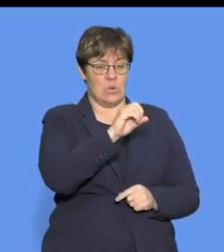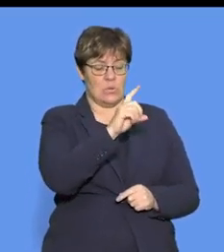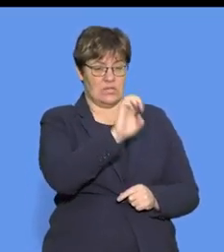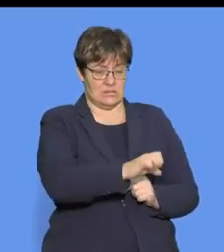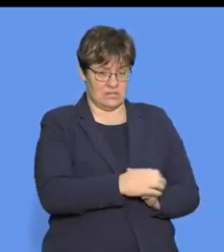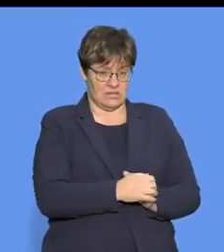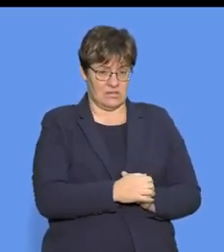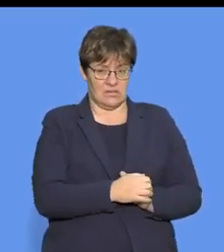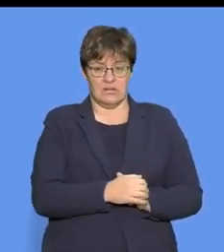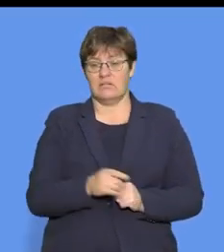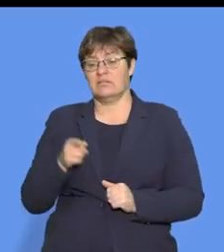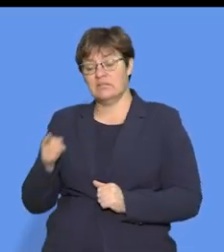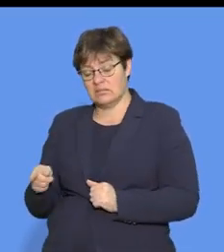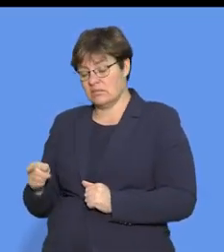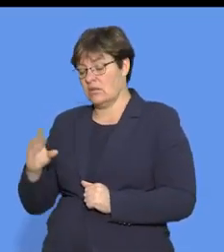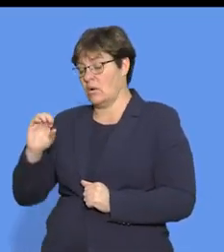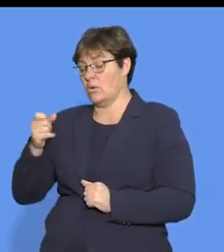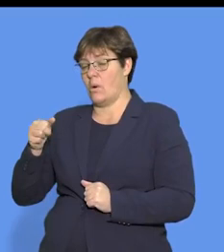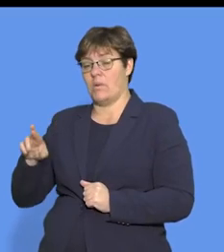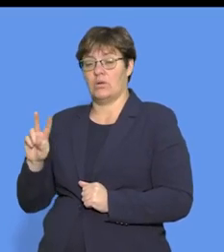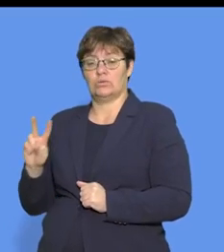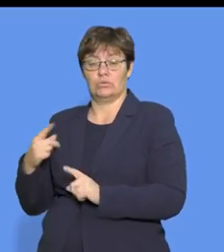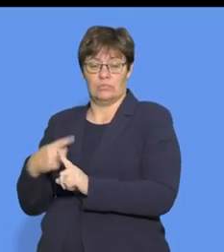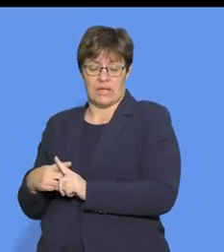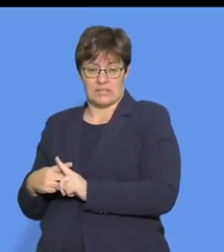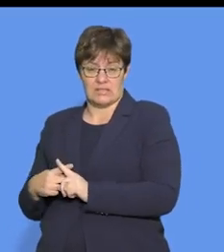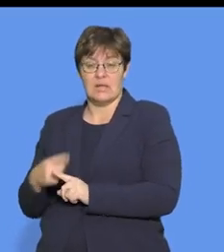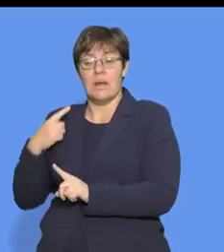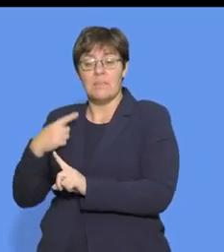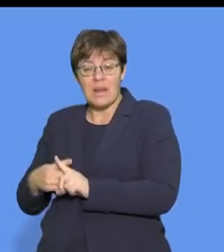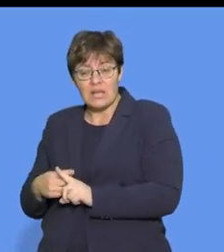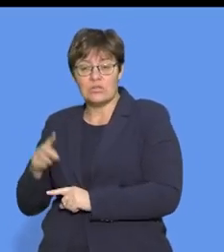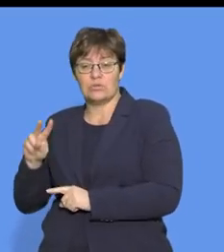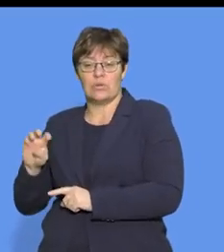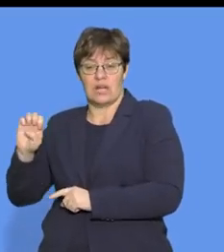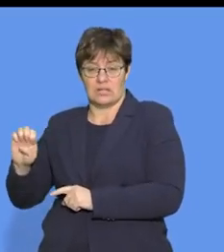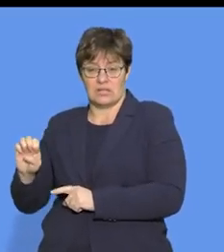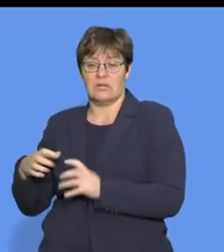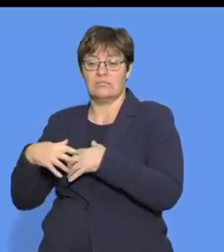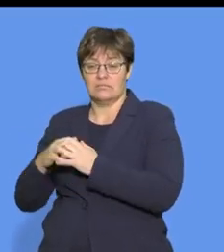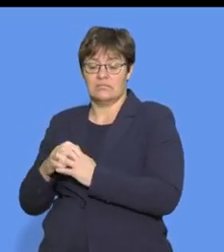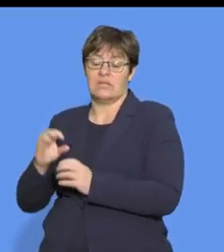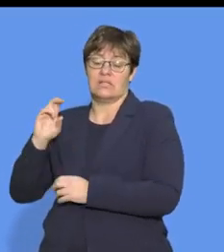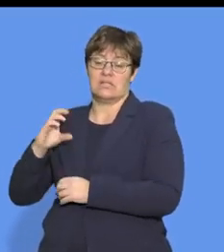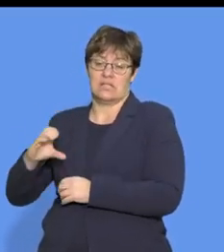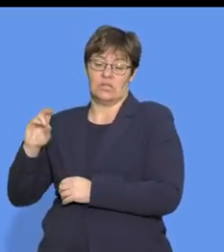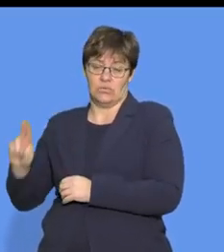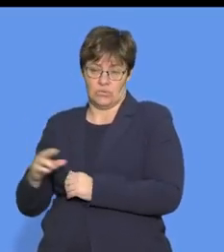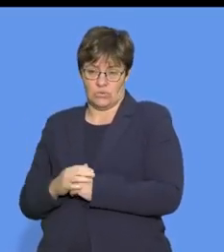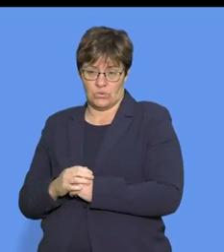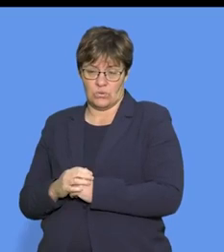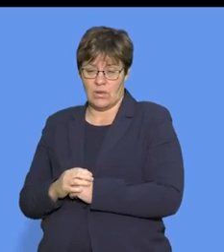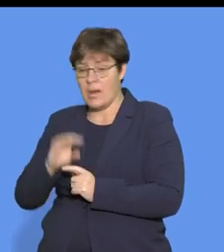anode. Whereas over here we've got copper 2 plus 2 electrons to form copper